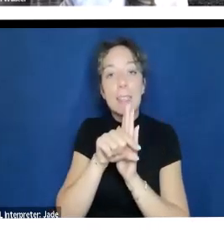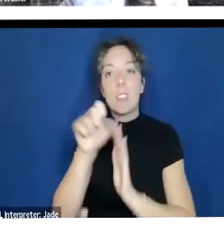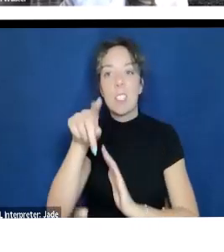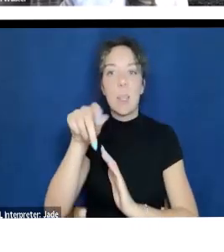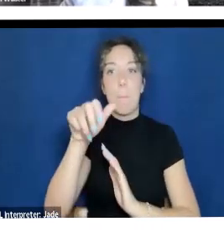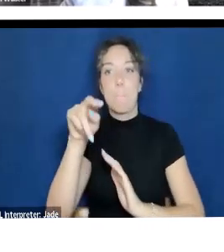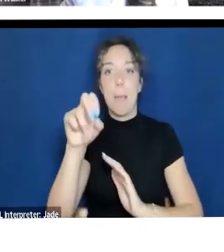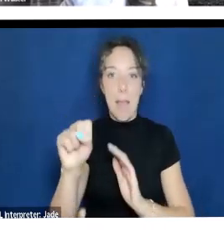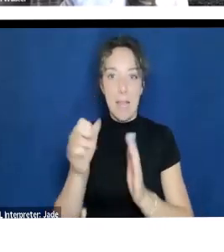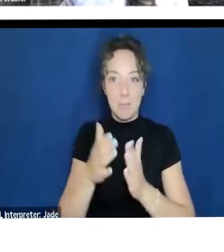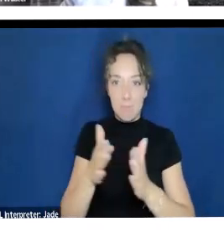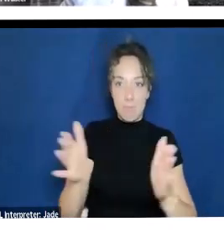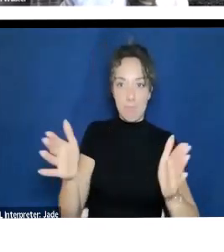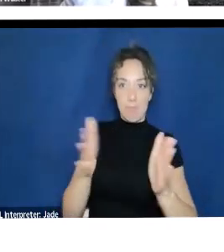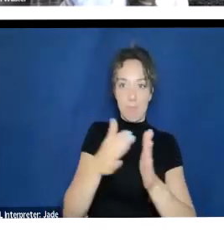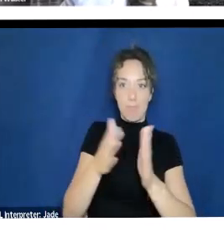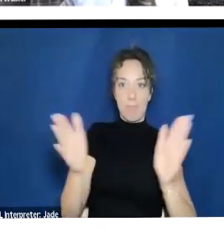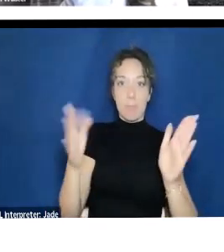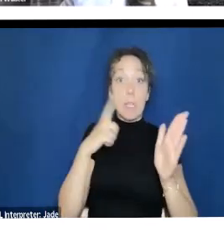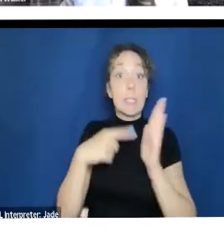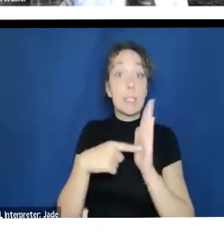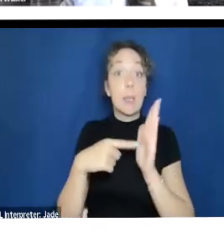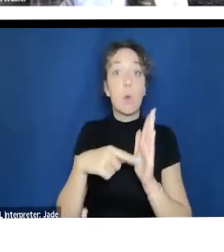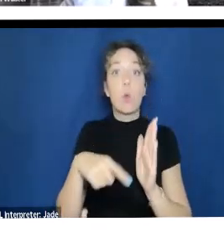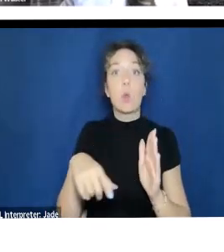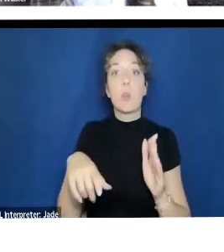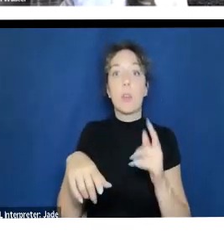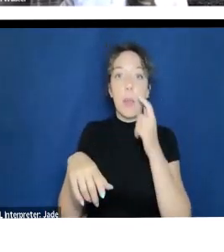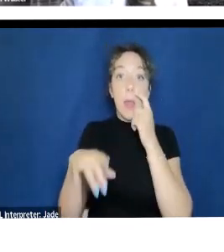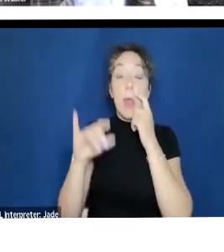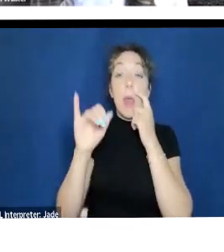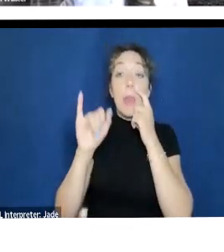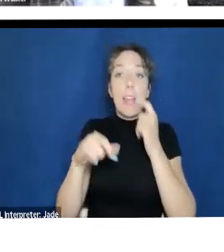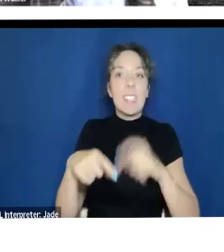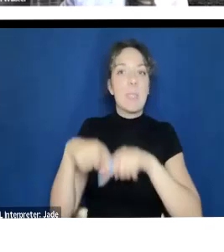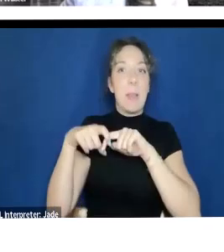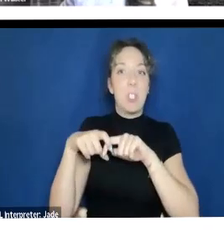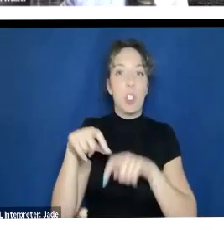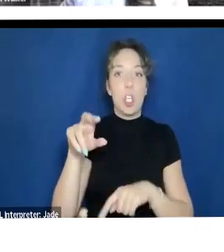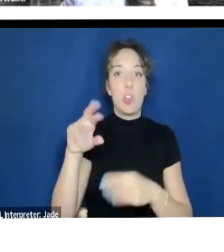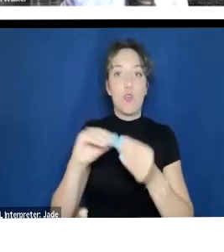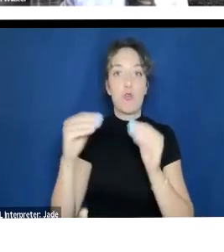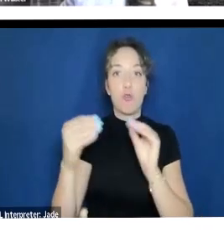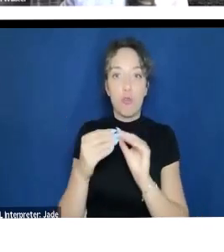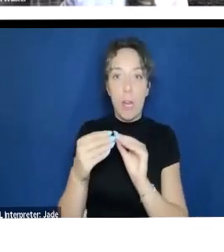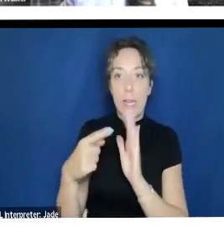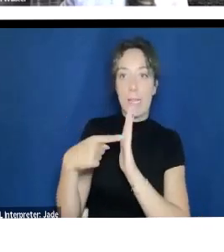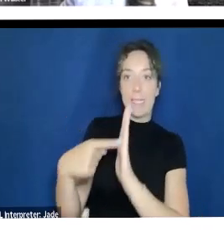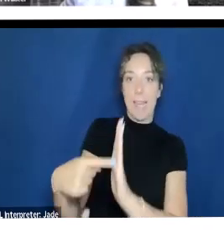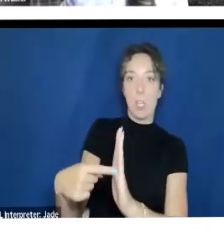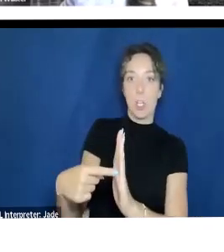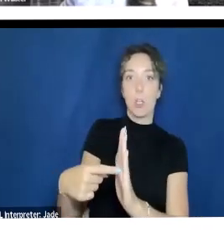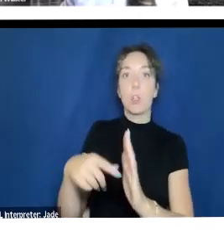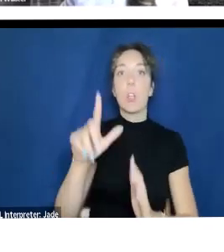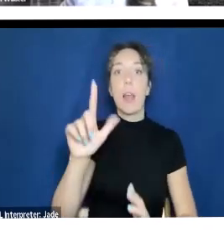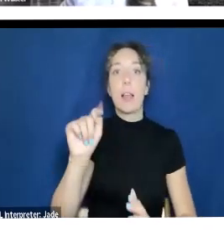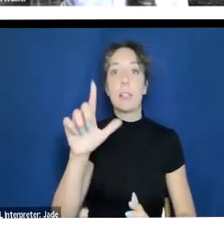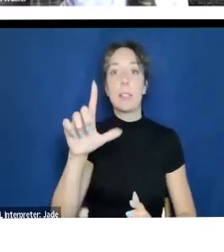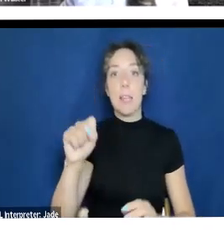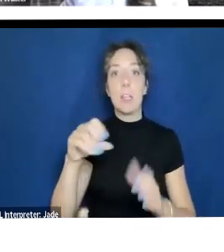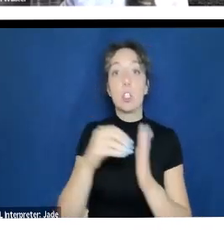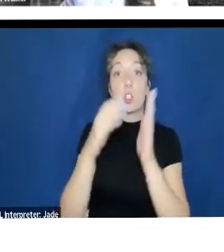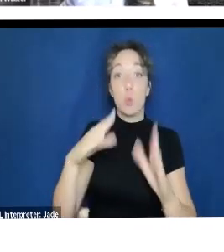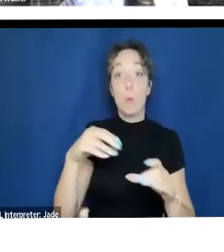are the suspension rate indicator. It displays LTELs students in TK through grade